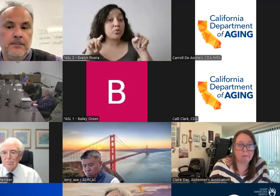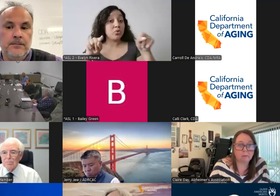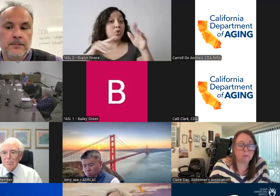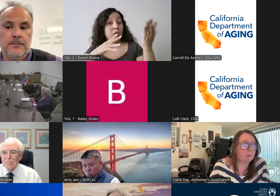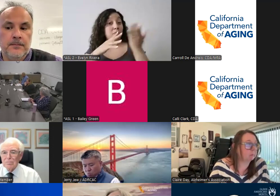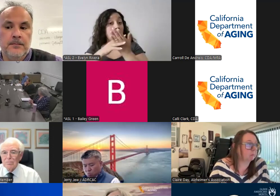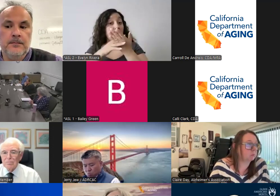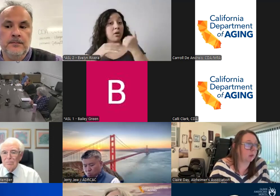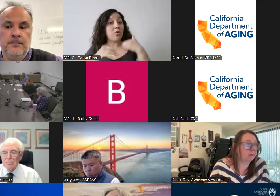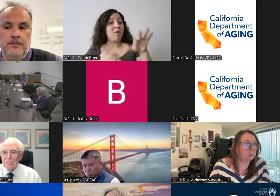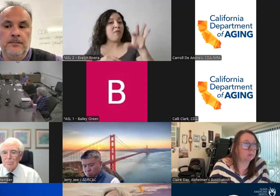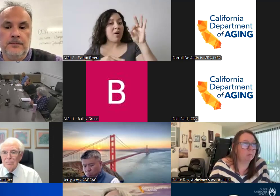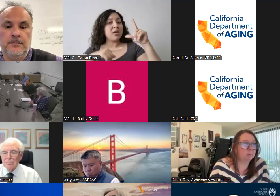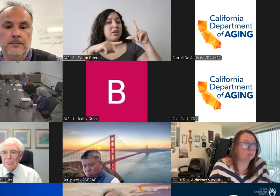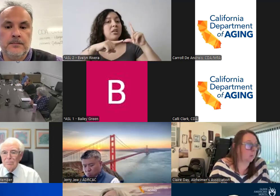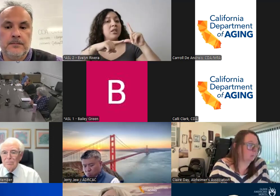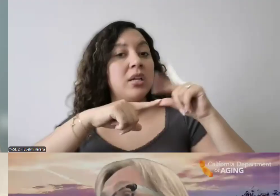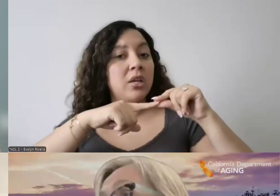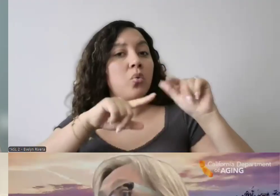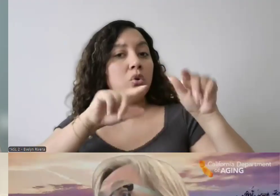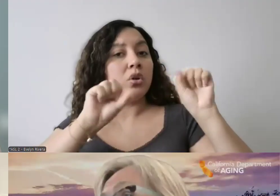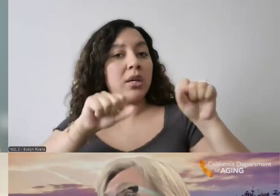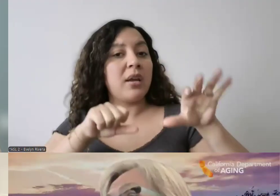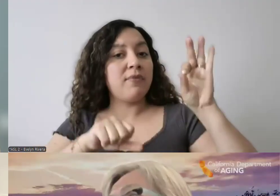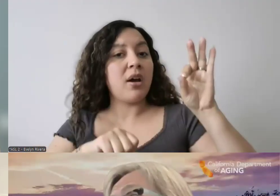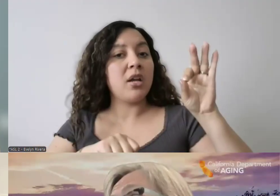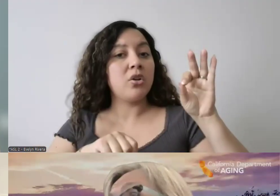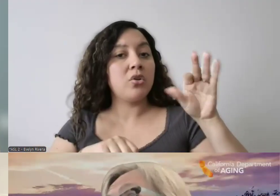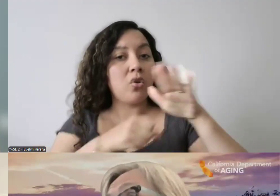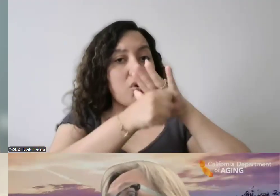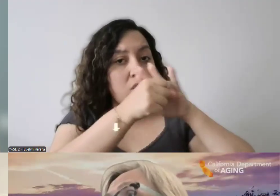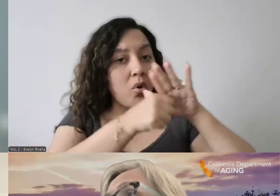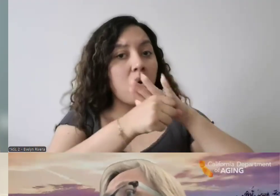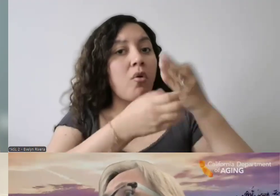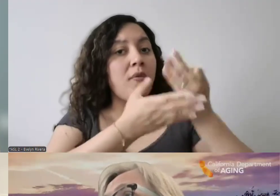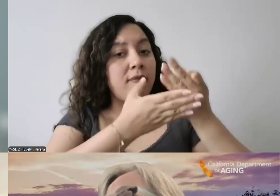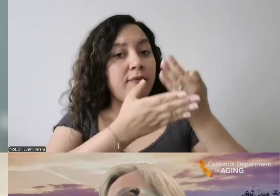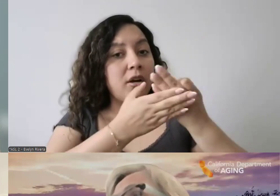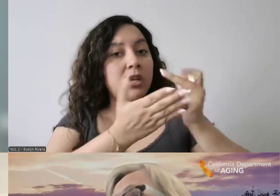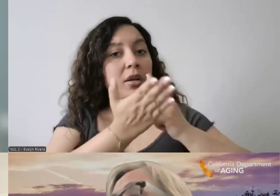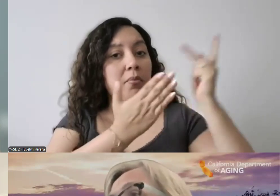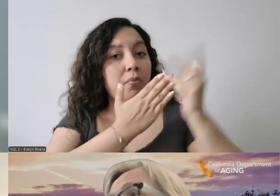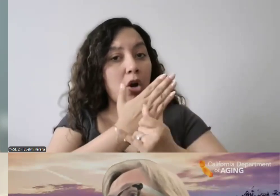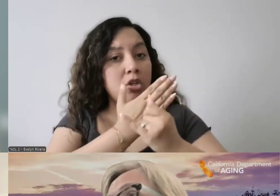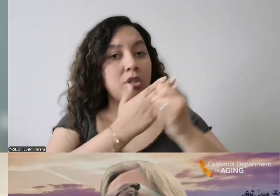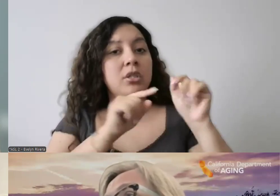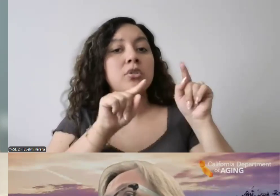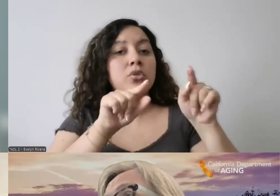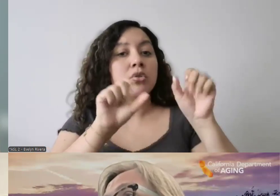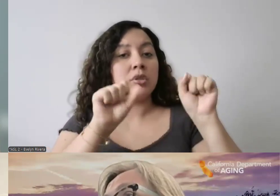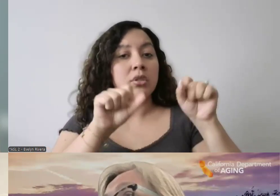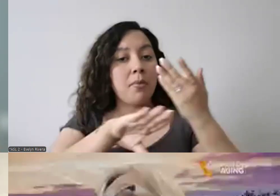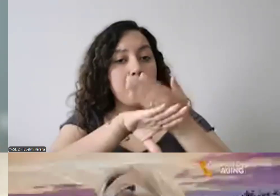where you can find local funded projects through the bond to do some of that